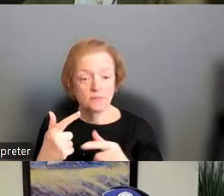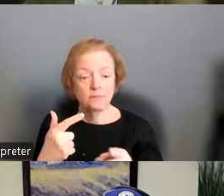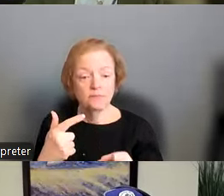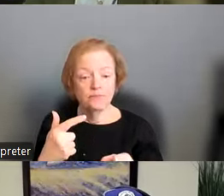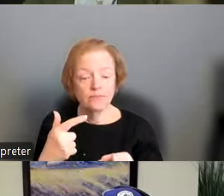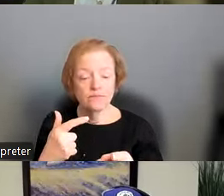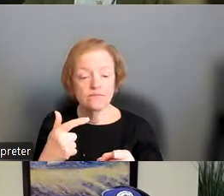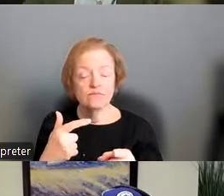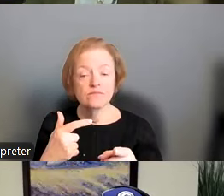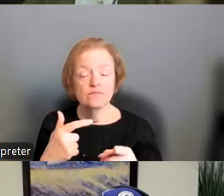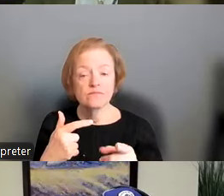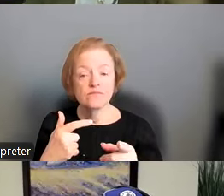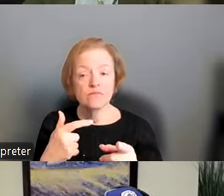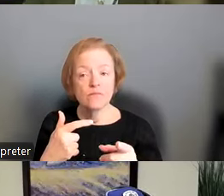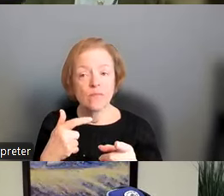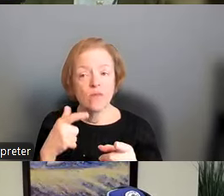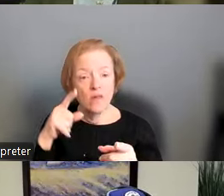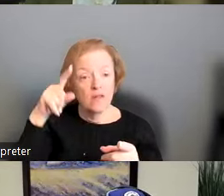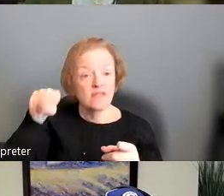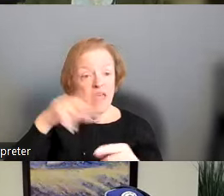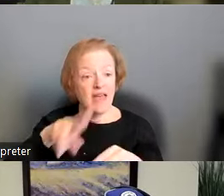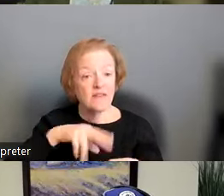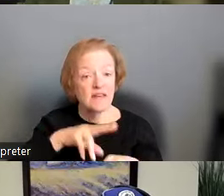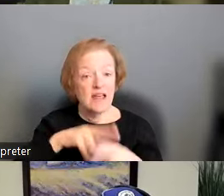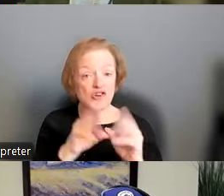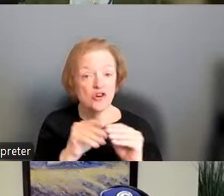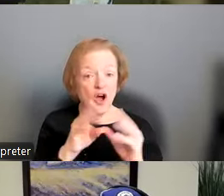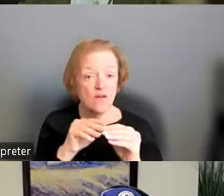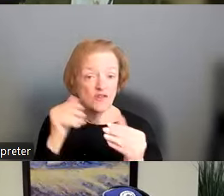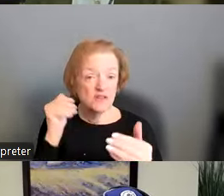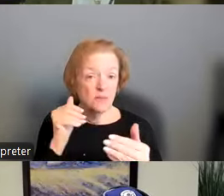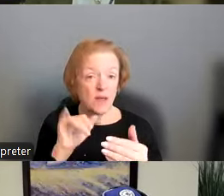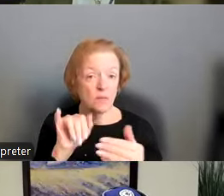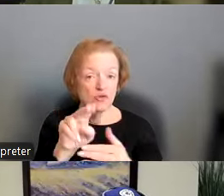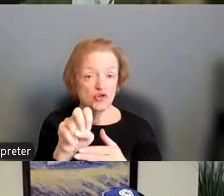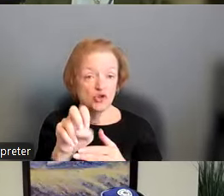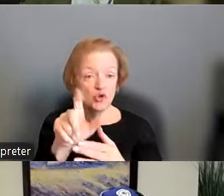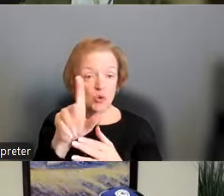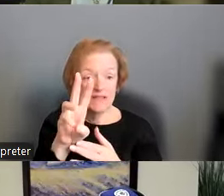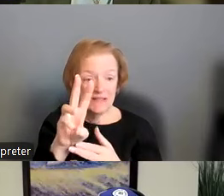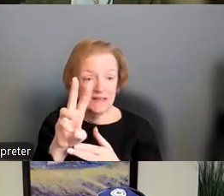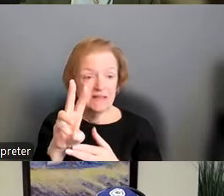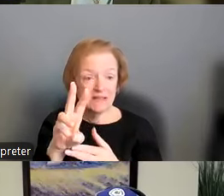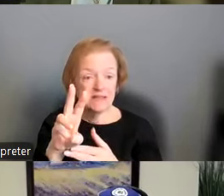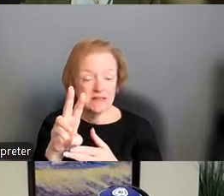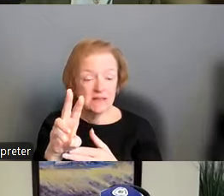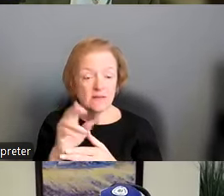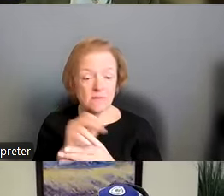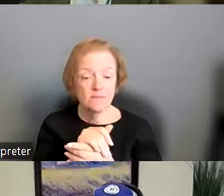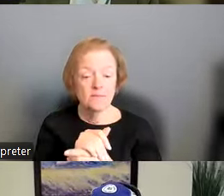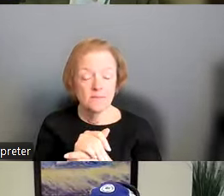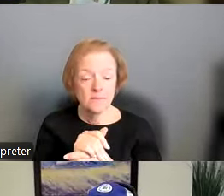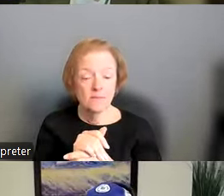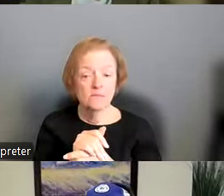APSE has a national conference coming up in June 26 on employment, just awesome. For everybody